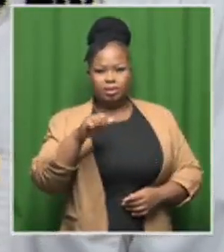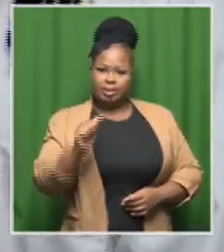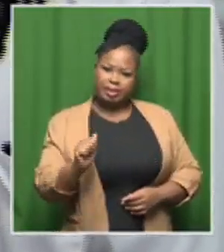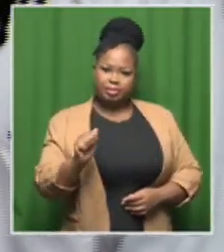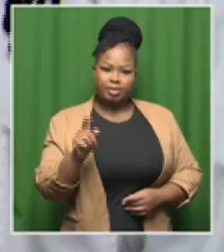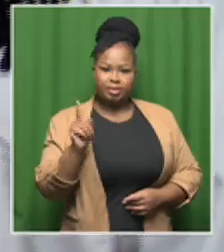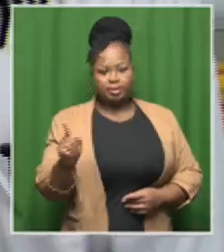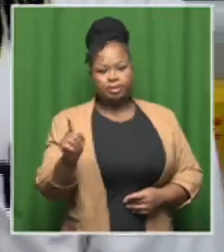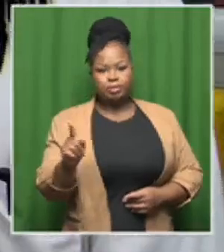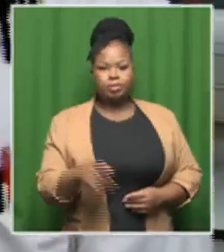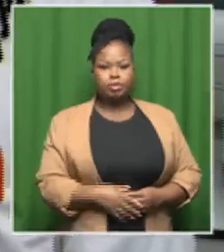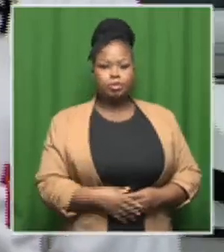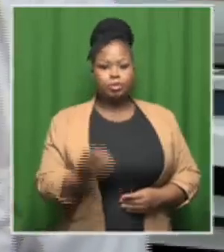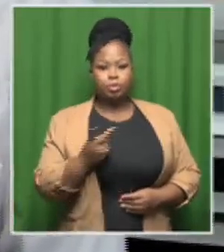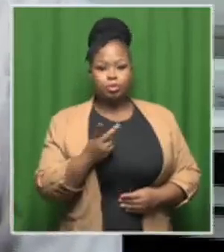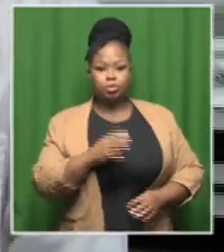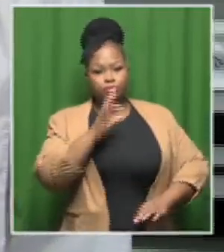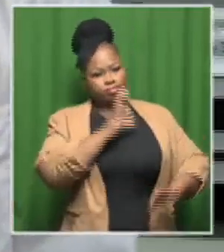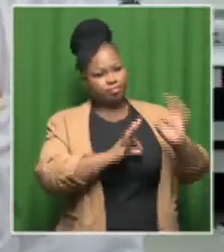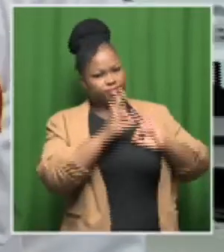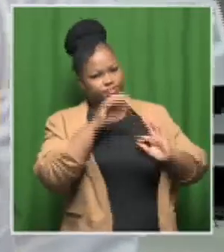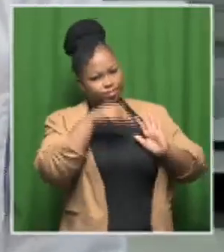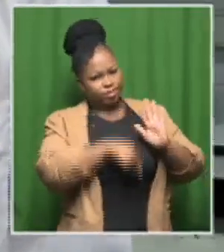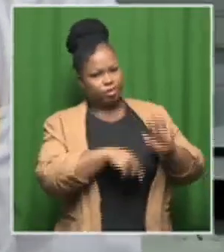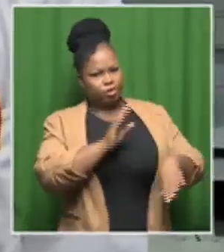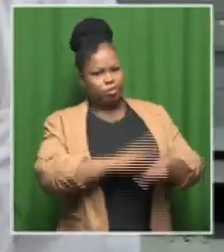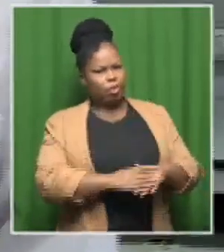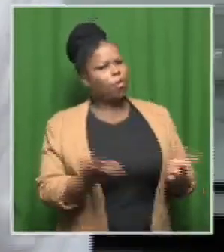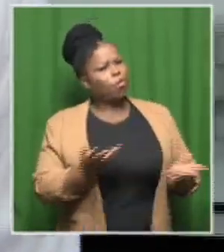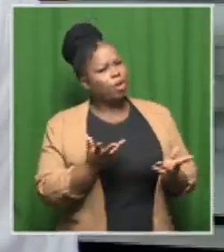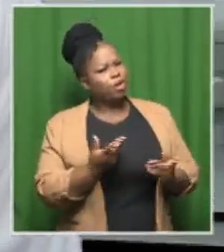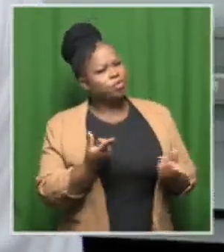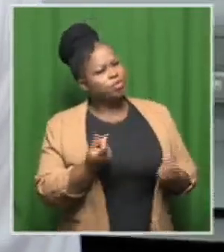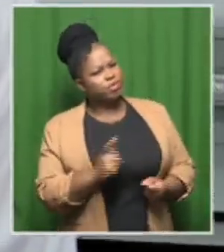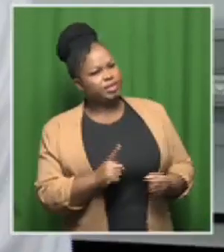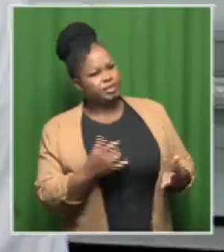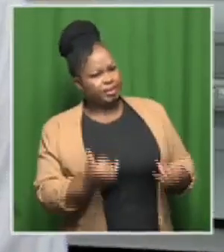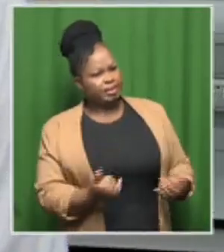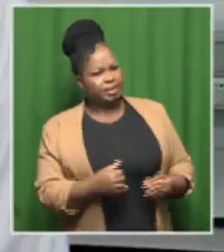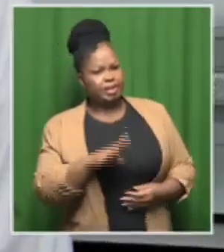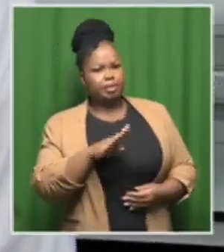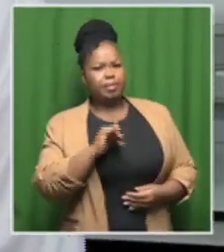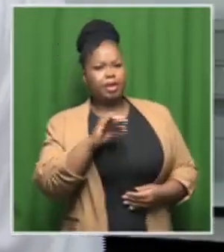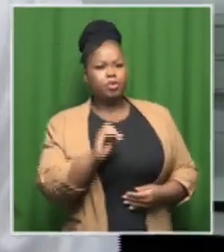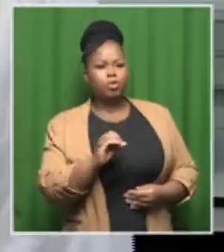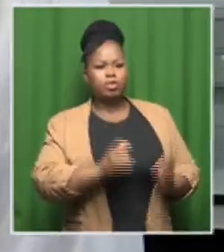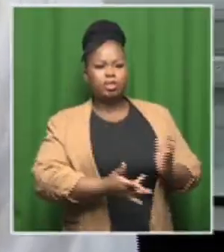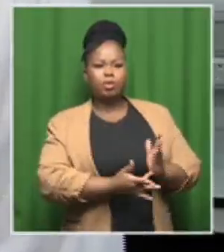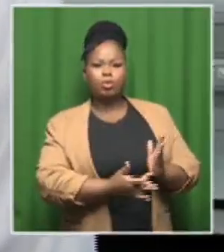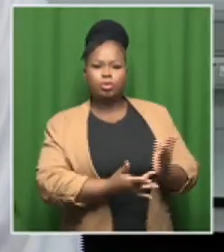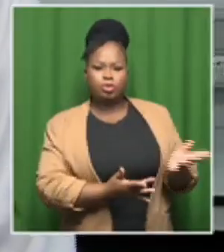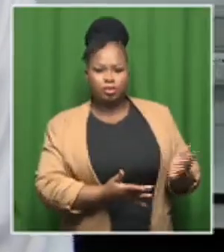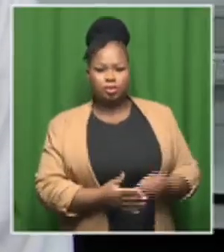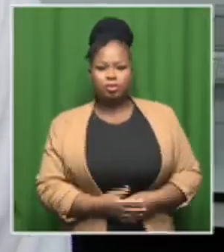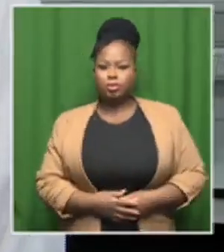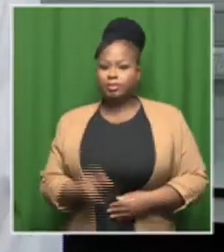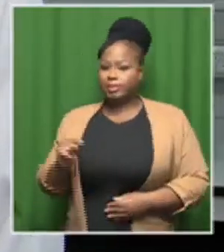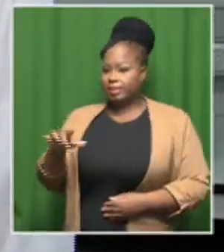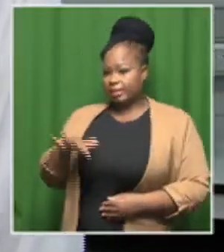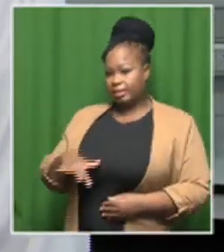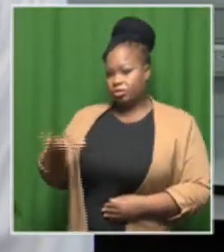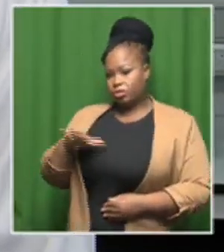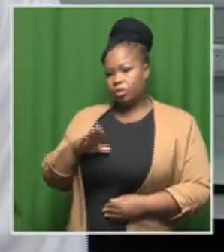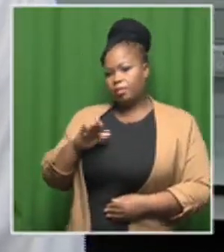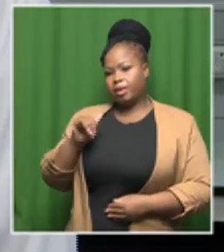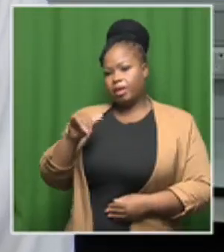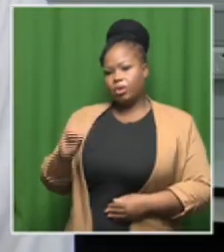Ntwasa, to tell us more about where we are and what we're doing here, biotechnology. So this is an area of